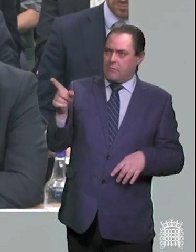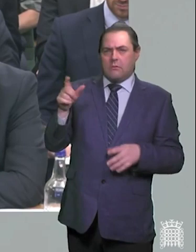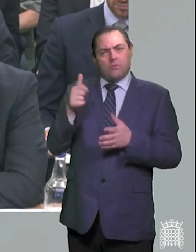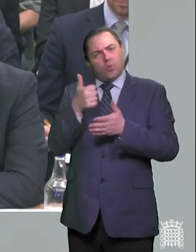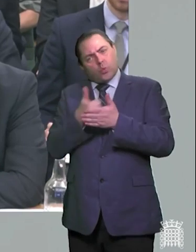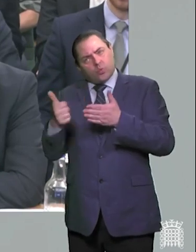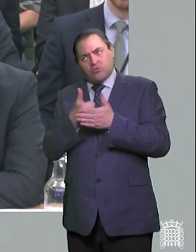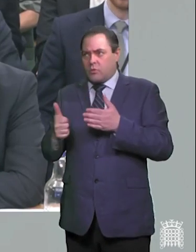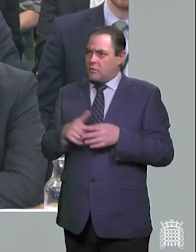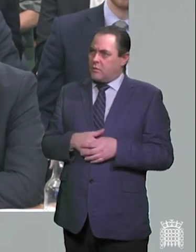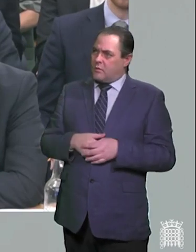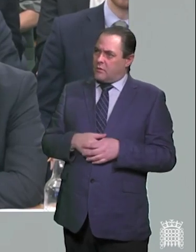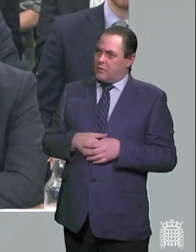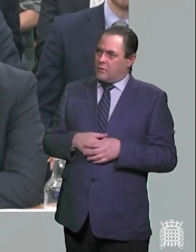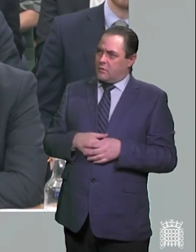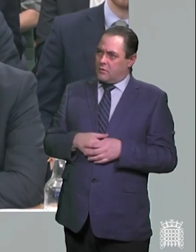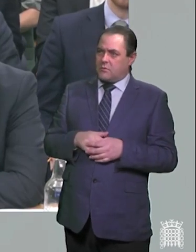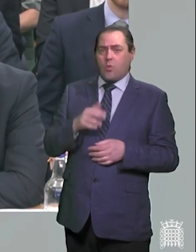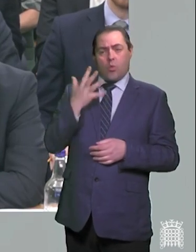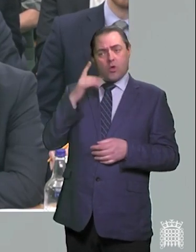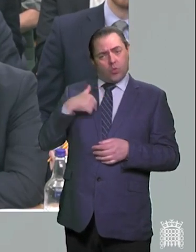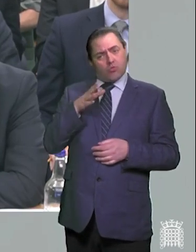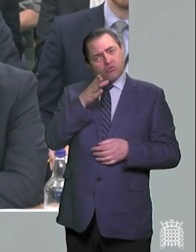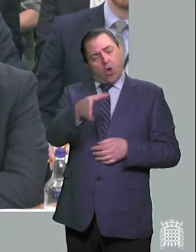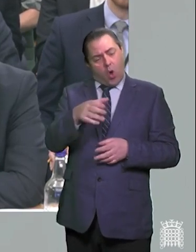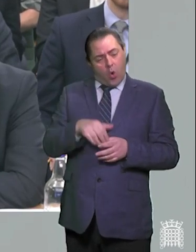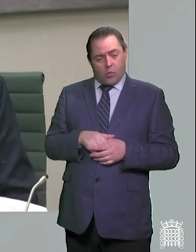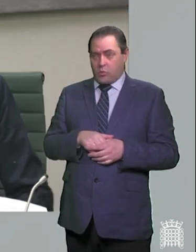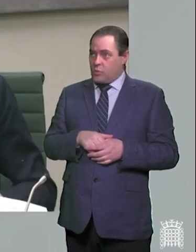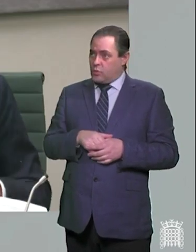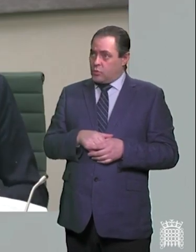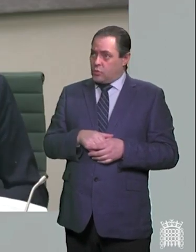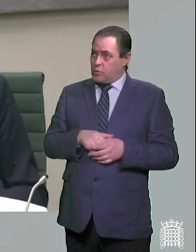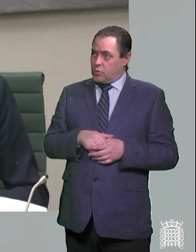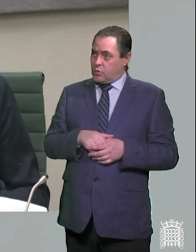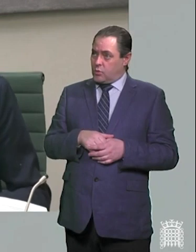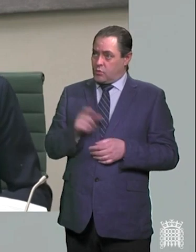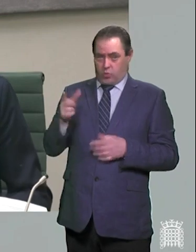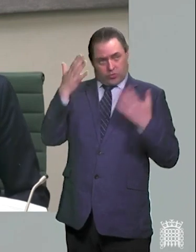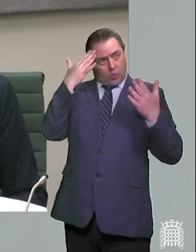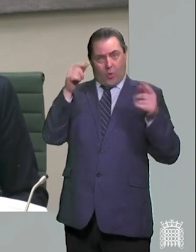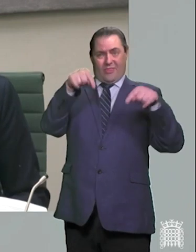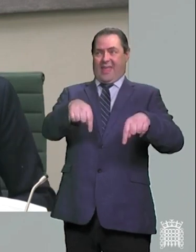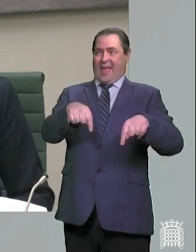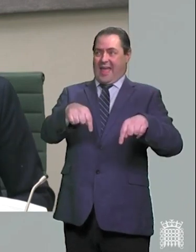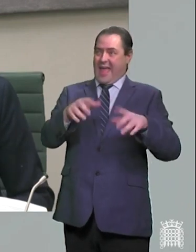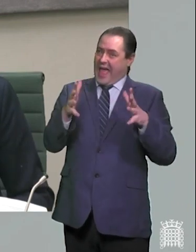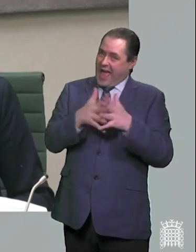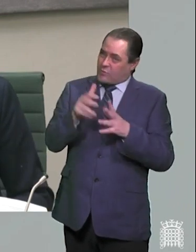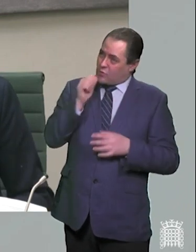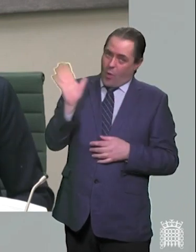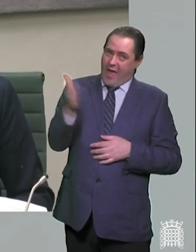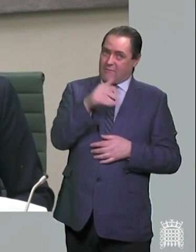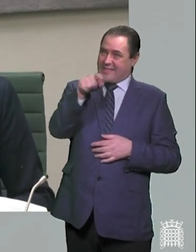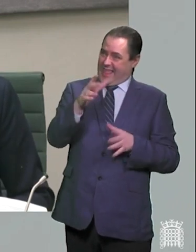usually. When you attended these events, when you didn't even know who was attending, how were you so certain that everyone there